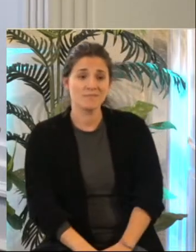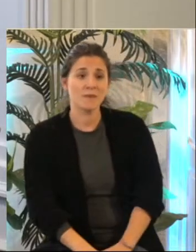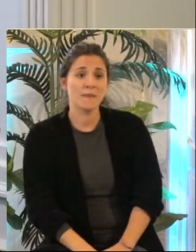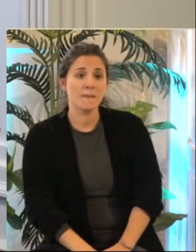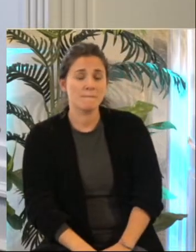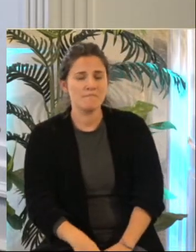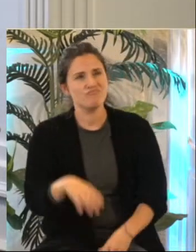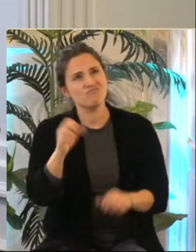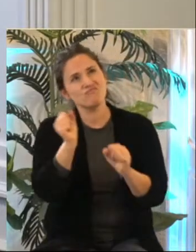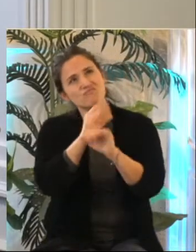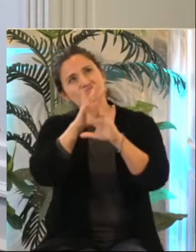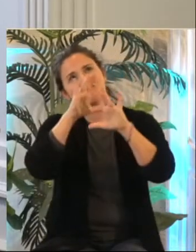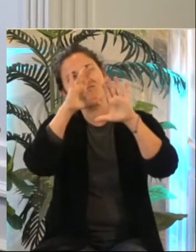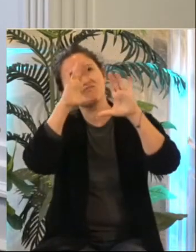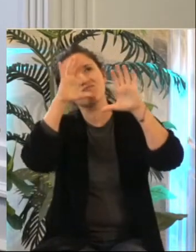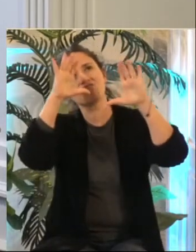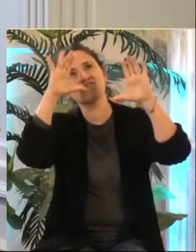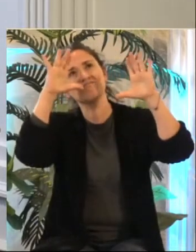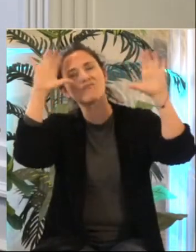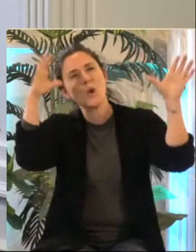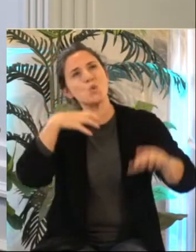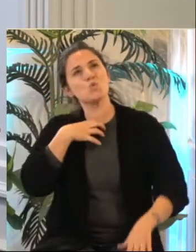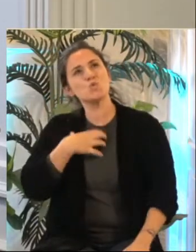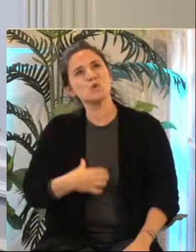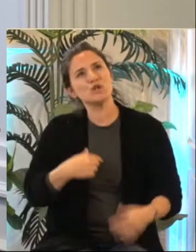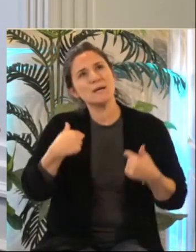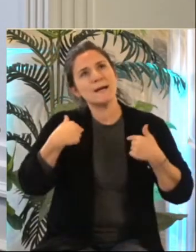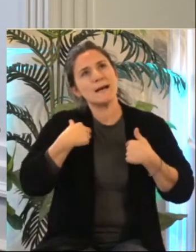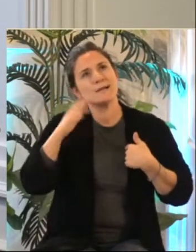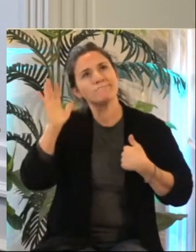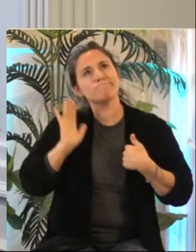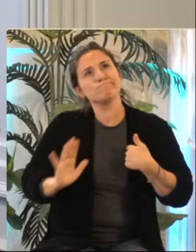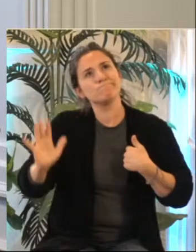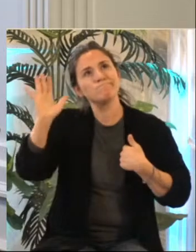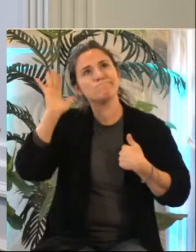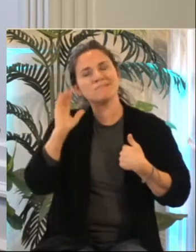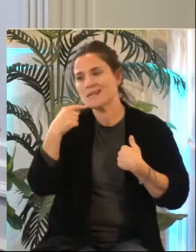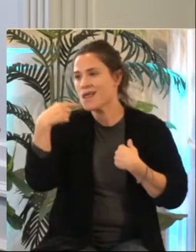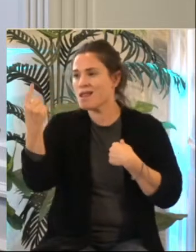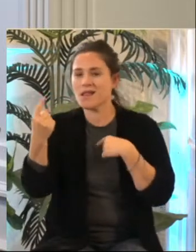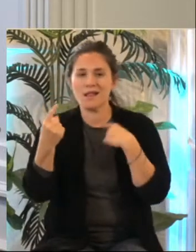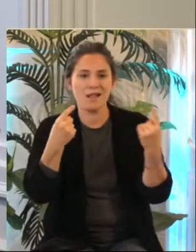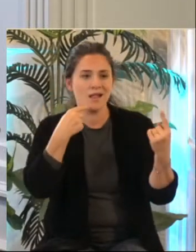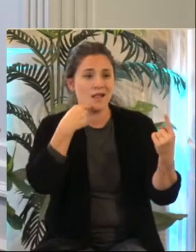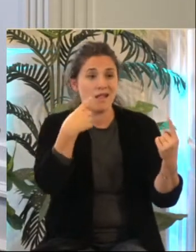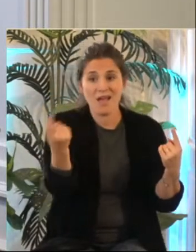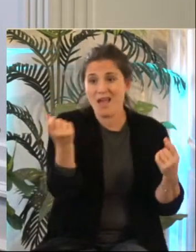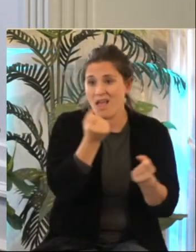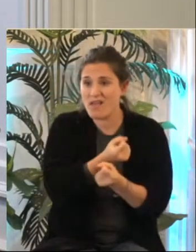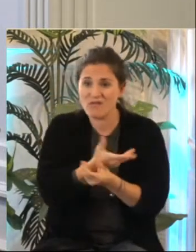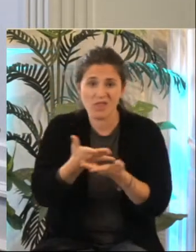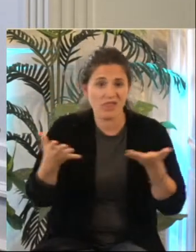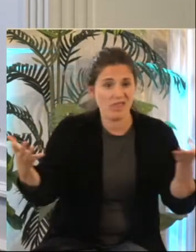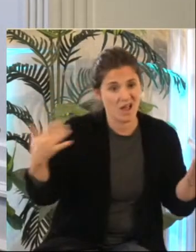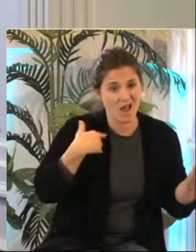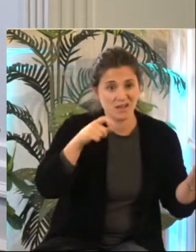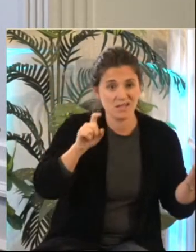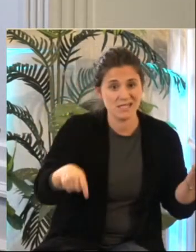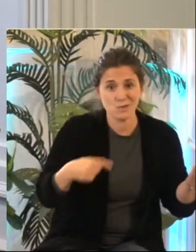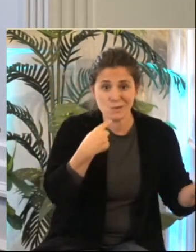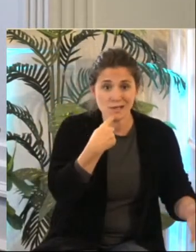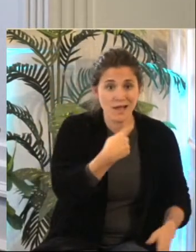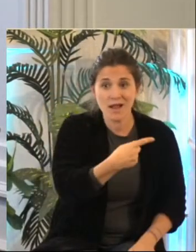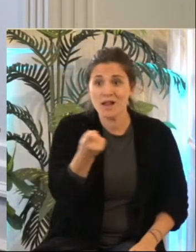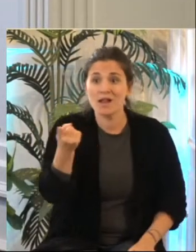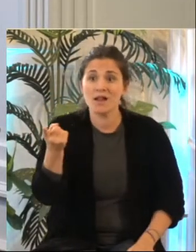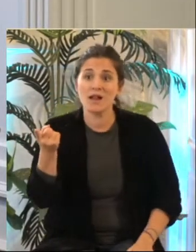I wish I could say all the things I should say. Say